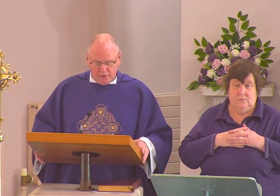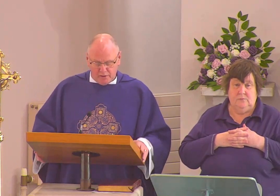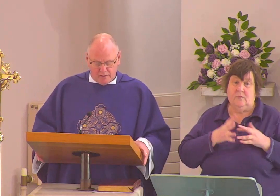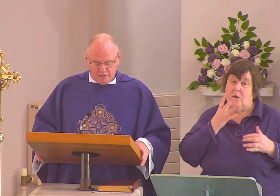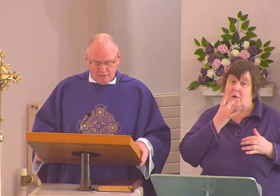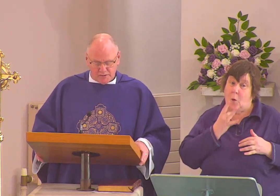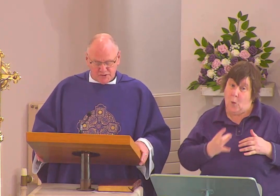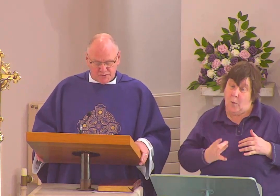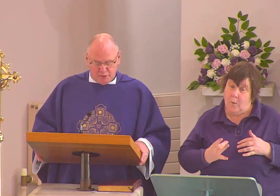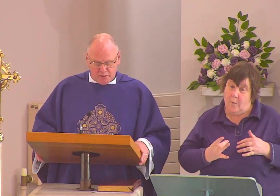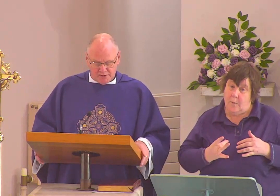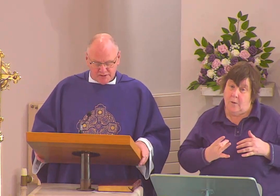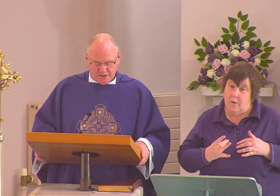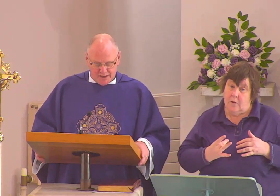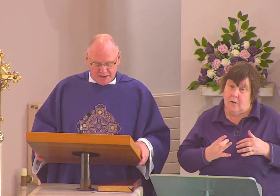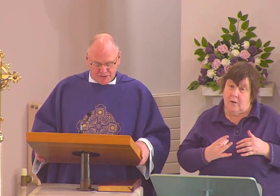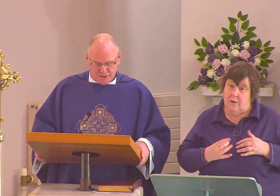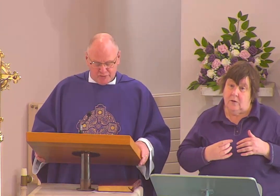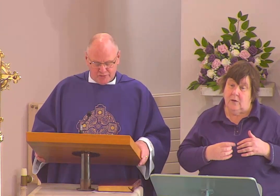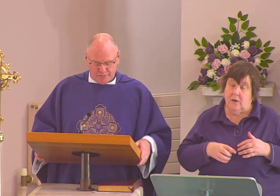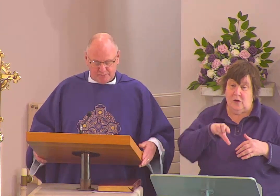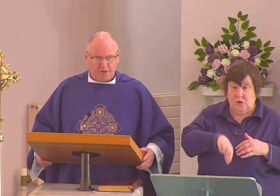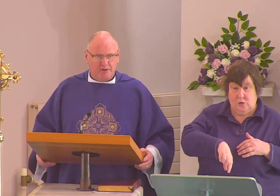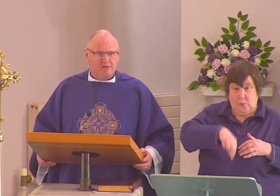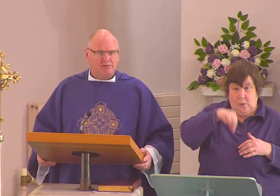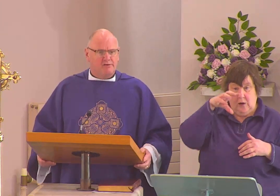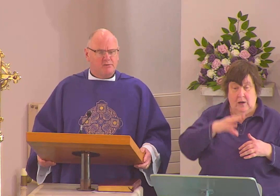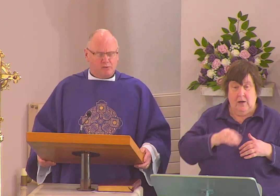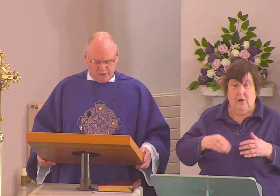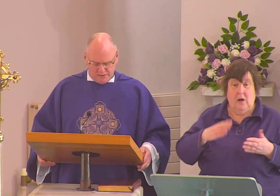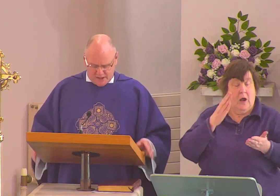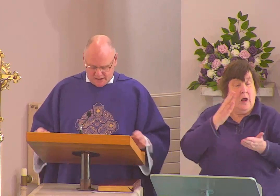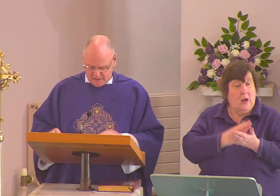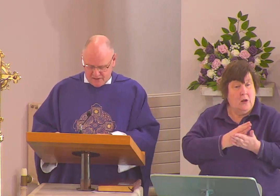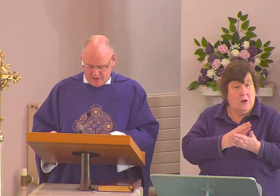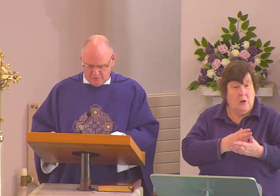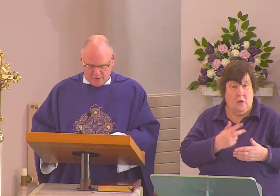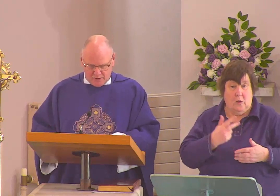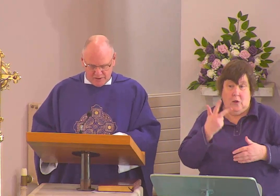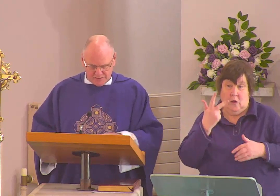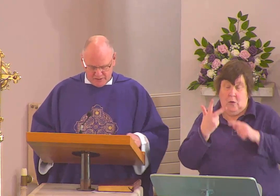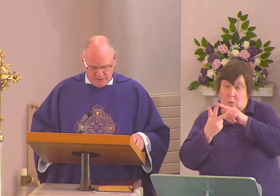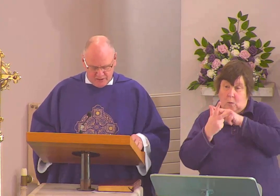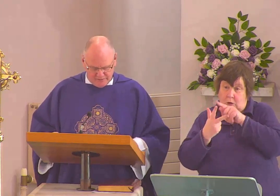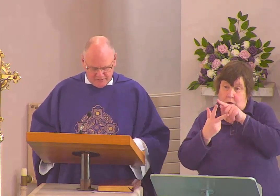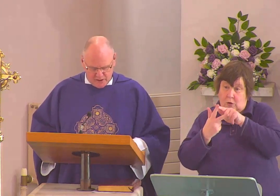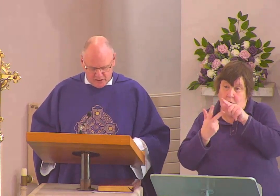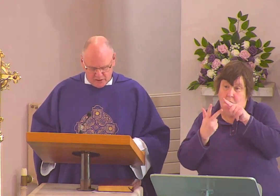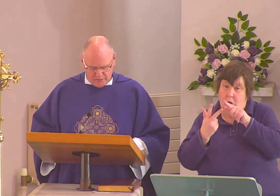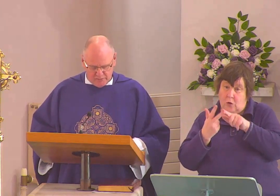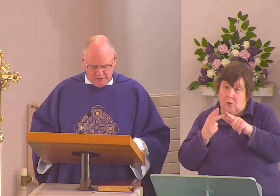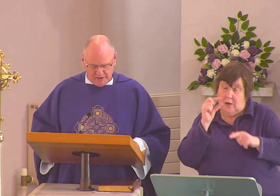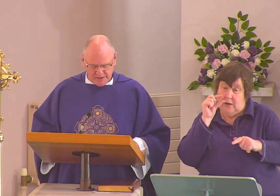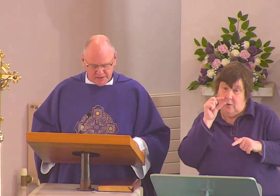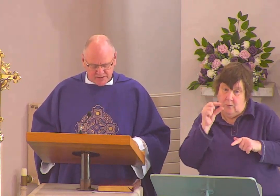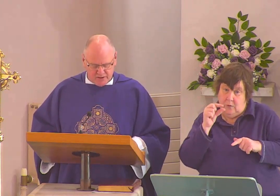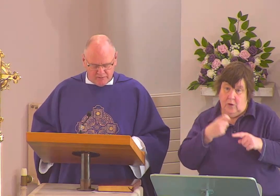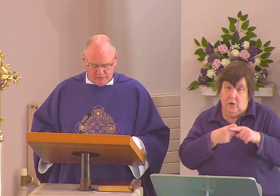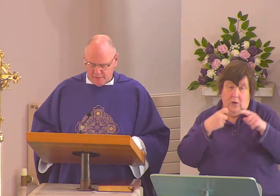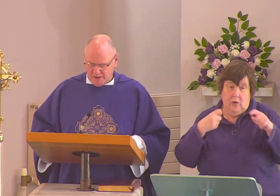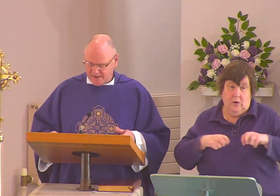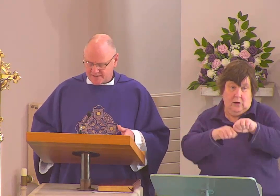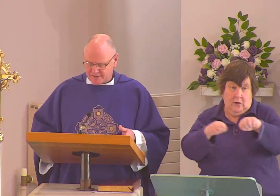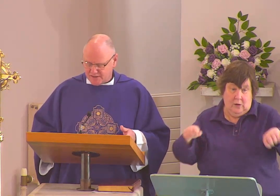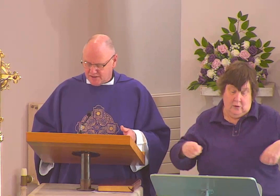Hope, Spirit, and Truth. 3 words that come out of our readings of